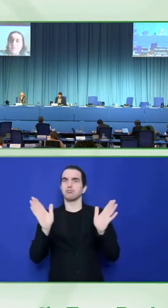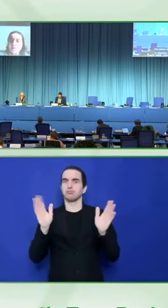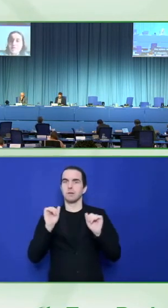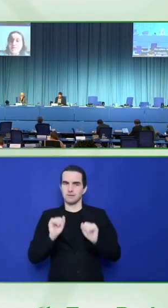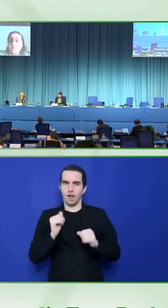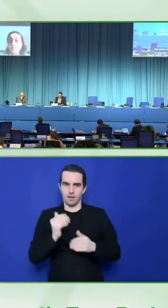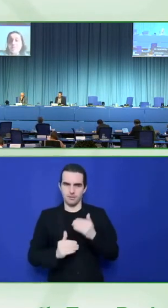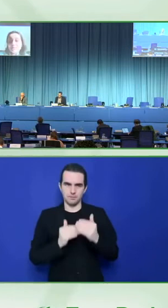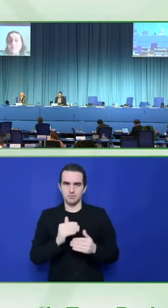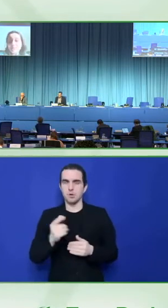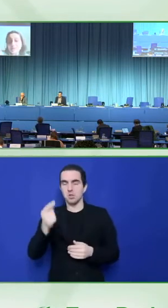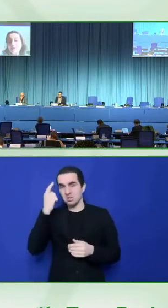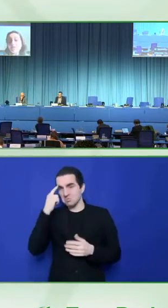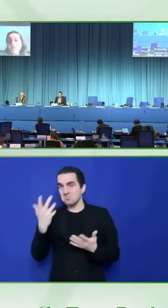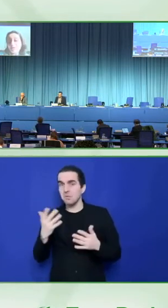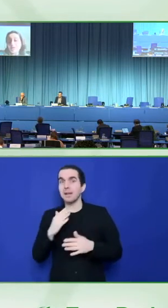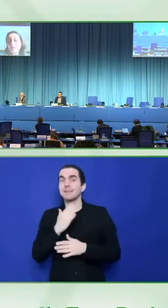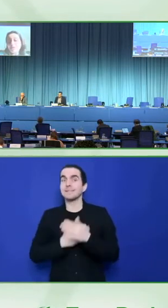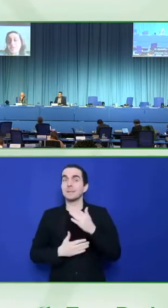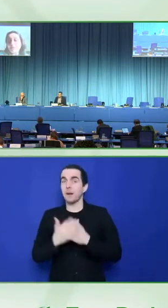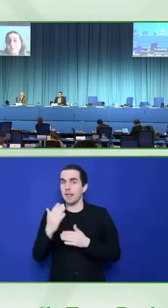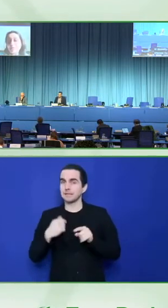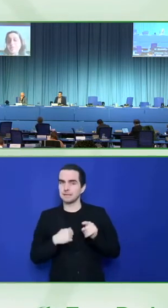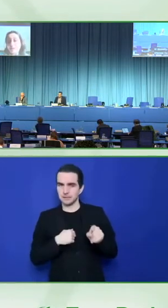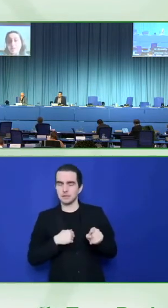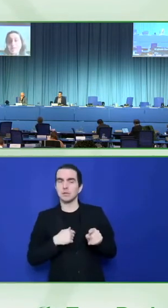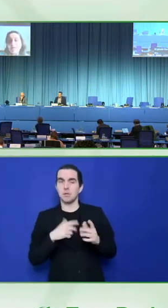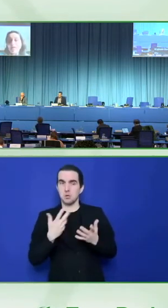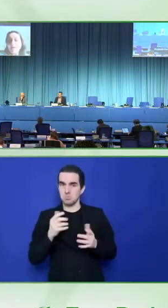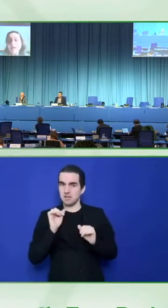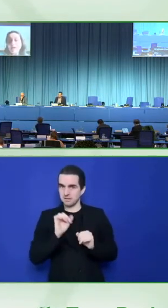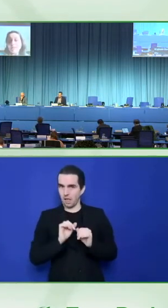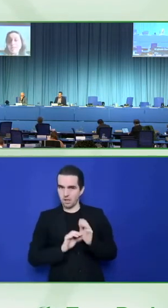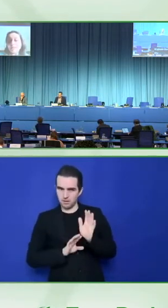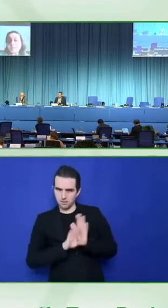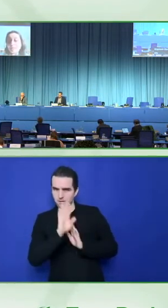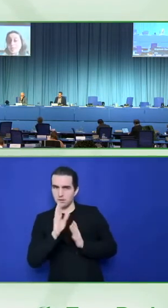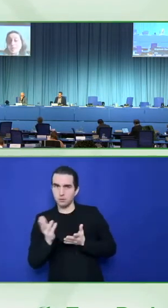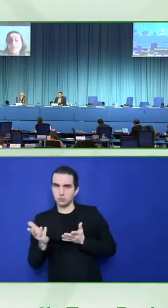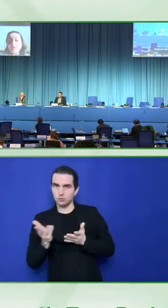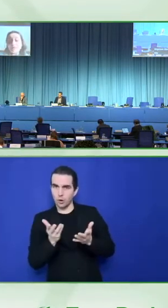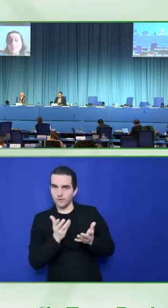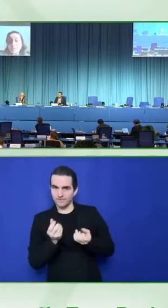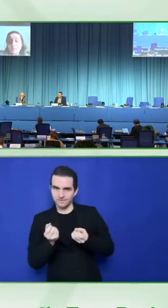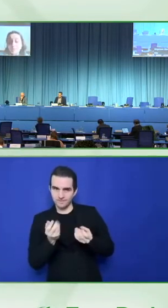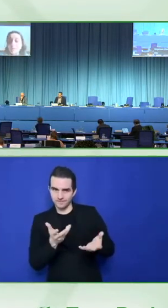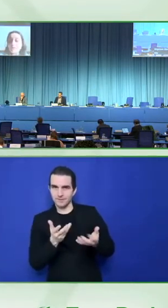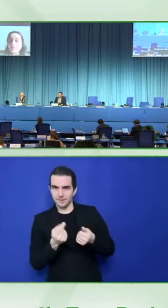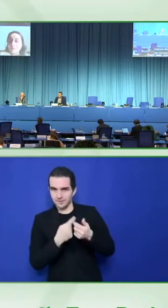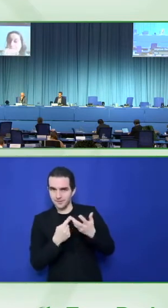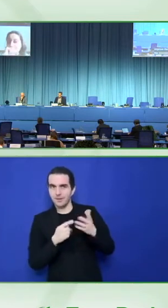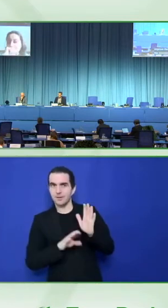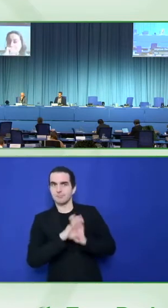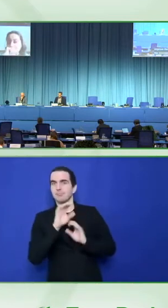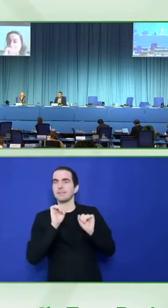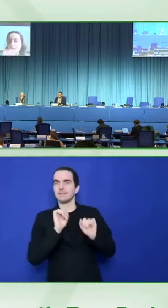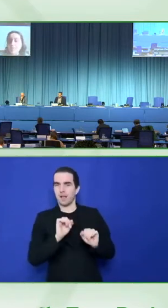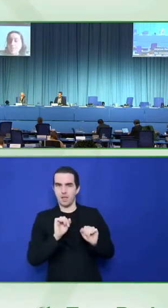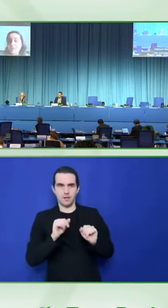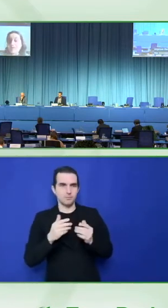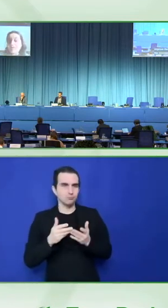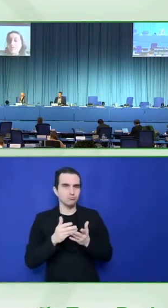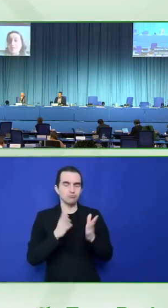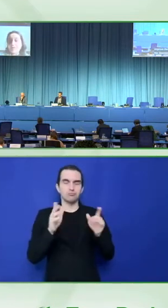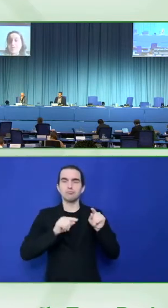point that you were making. It was thought of as somebody who was able-bodied. So education, and because of its